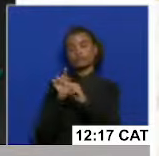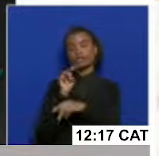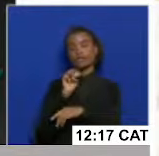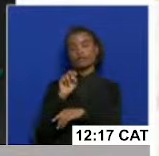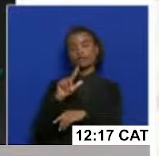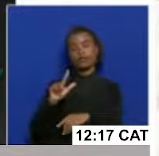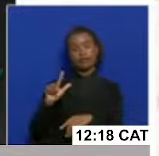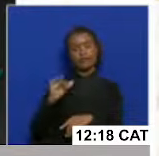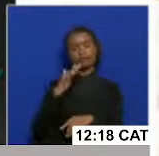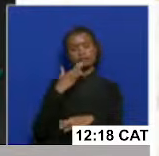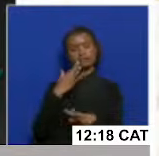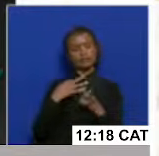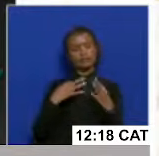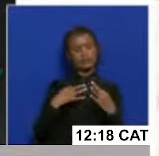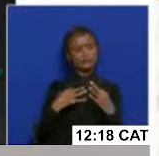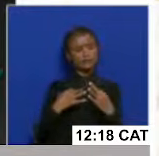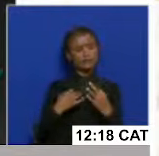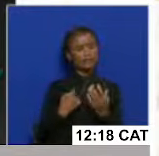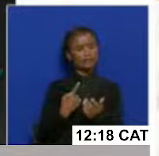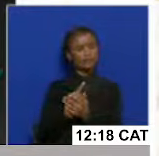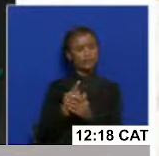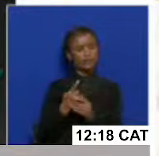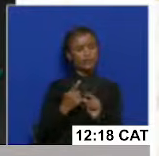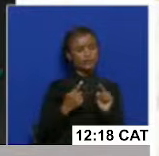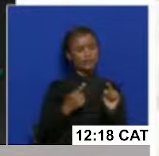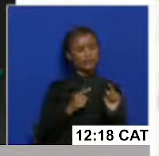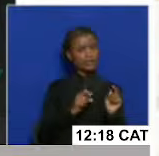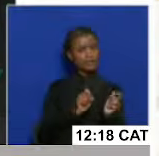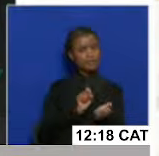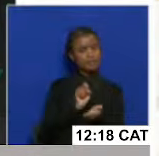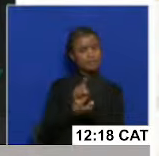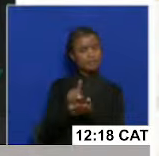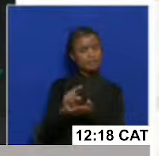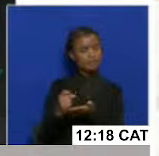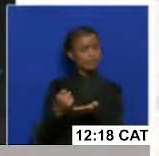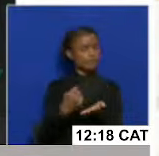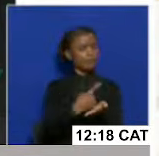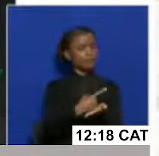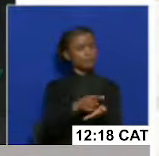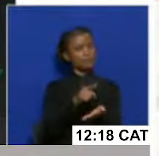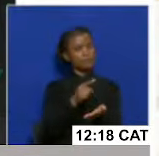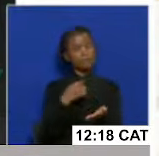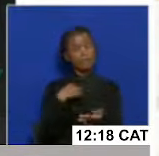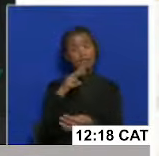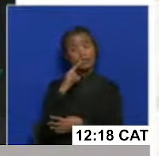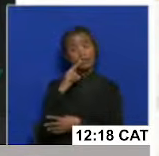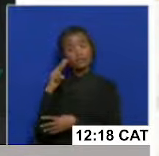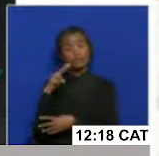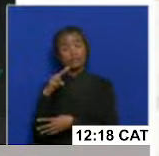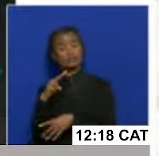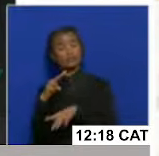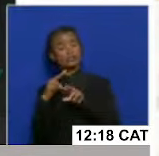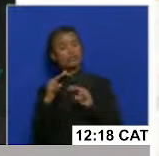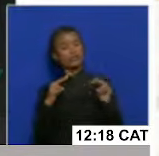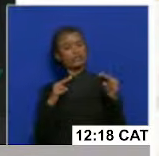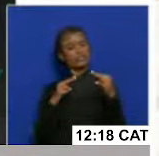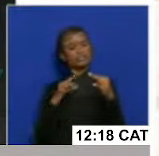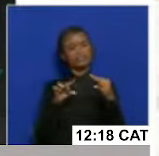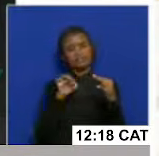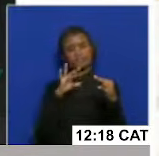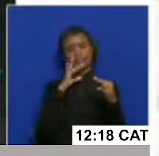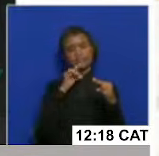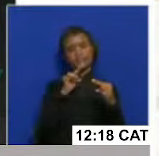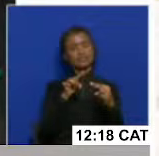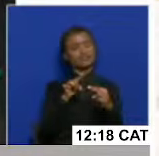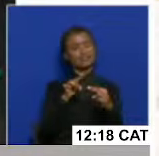you on the same street, or what was the purpose of this communication, specifically when you say,